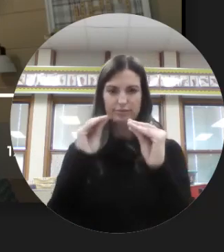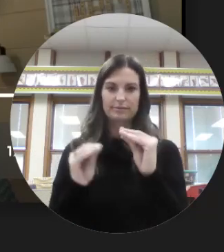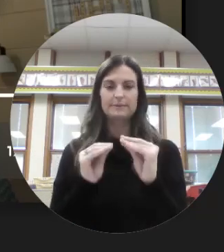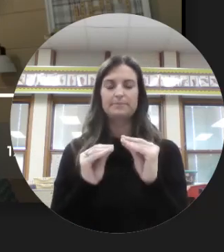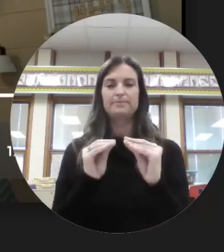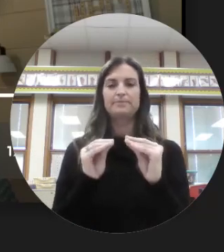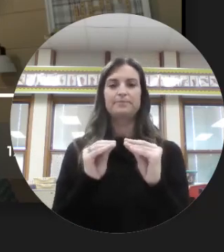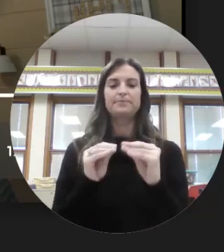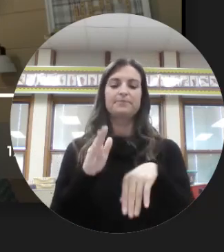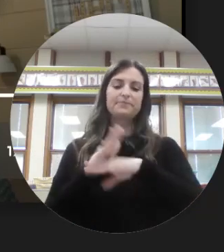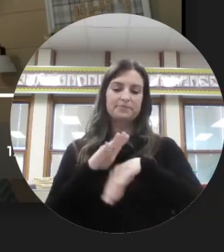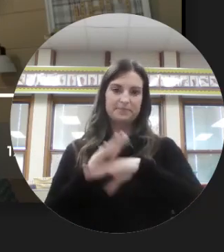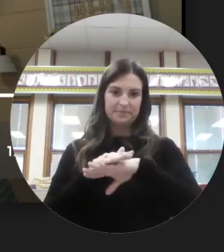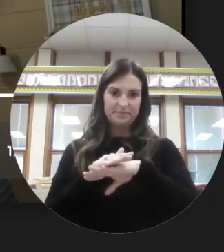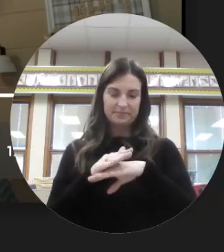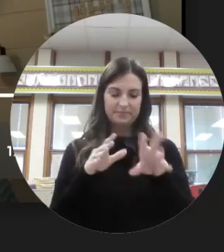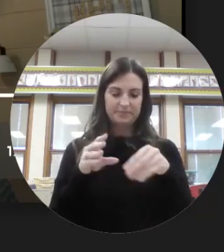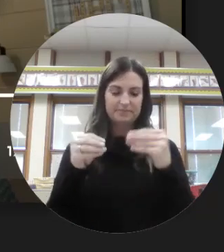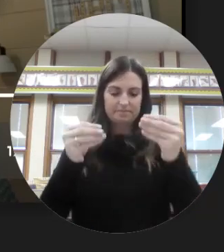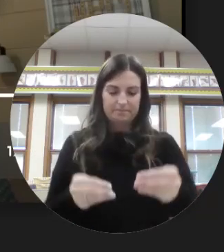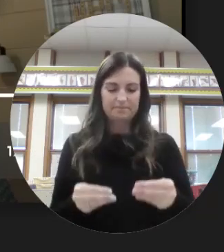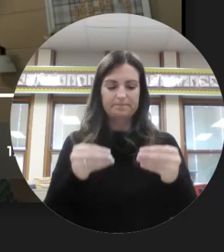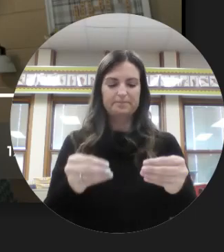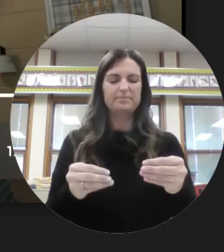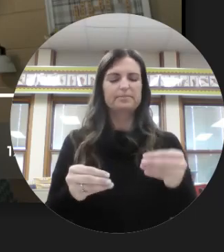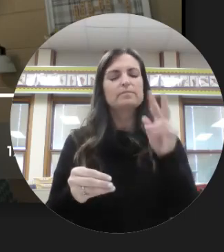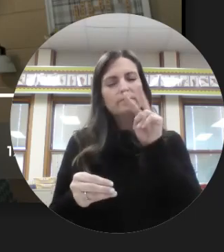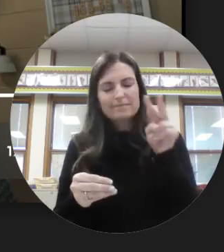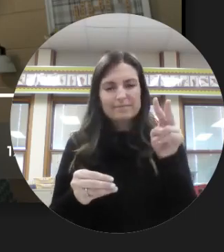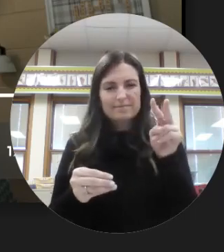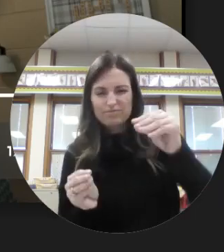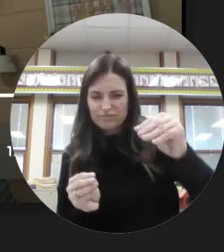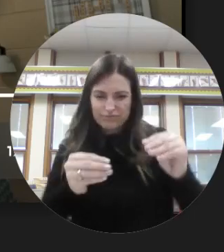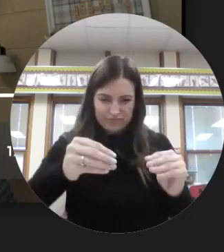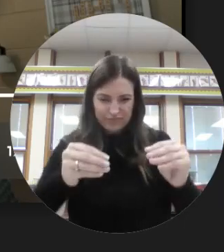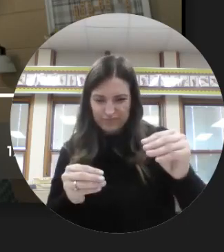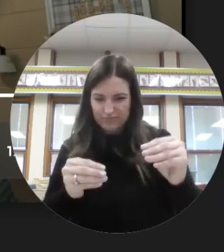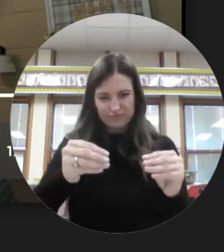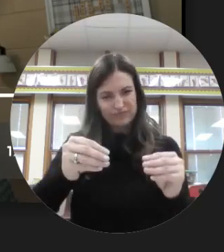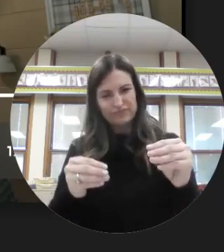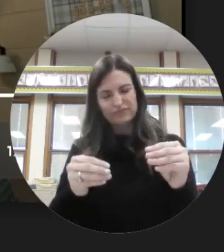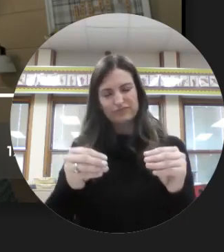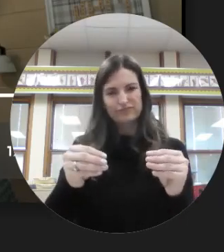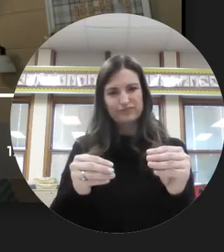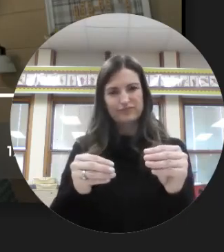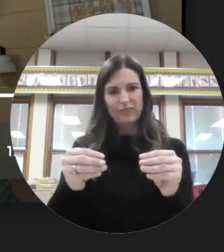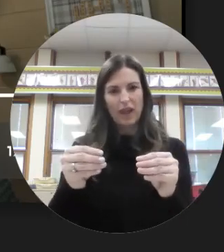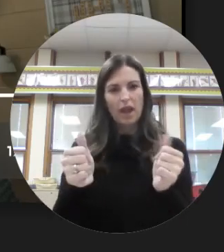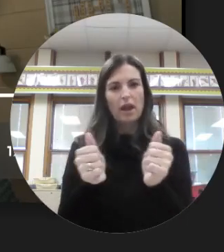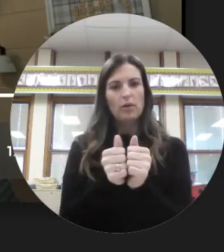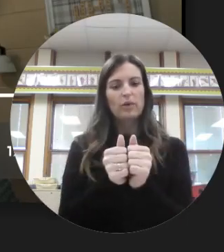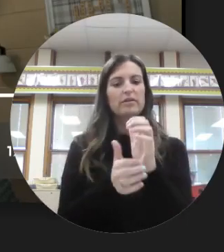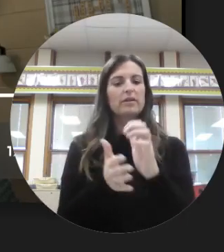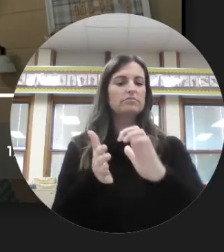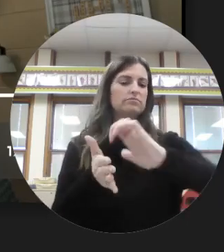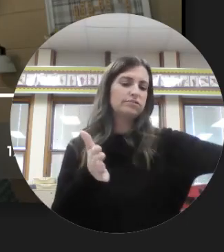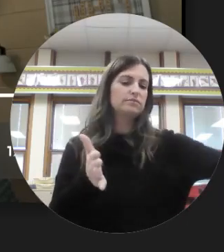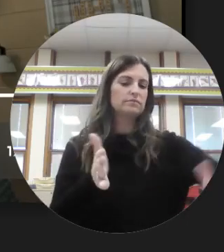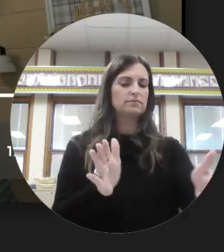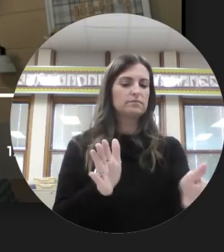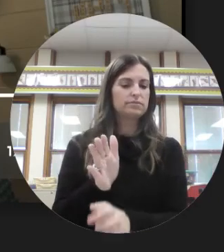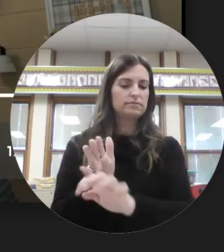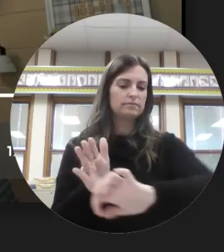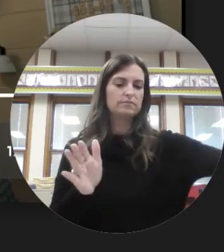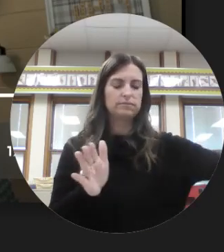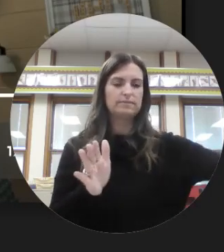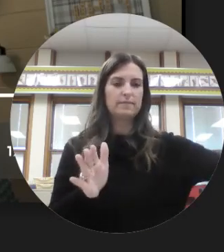Beaver placed the piece of wood next to Roz. He squinted, repositioned the piece, and squinted some more. With his claws, he marked different spots on the wood, and then he put